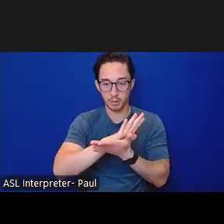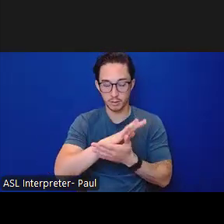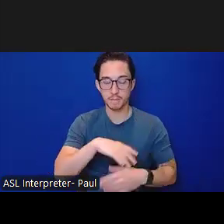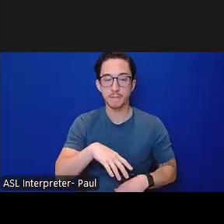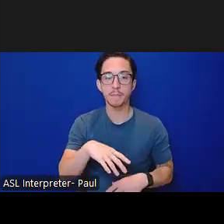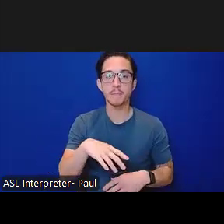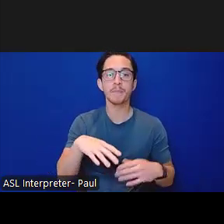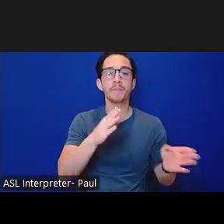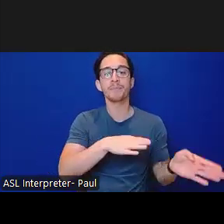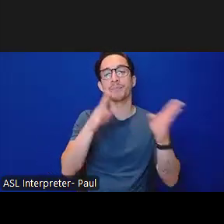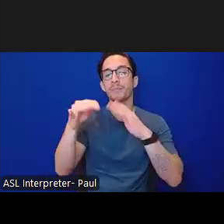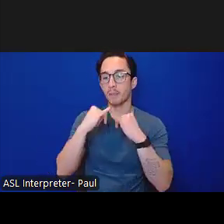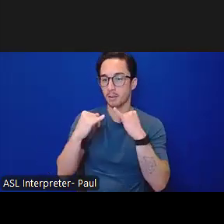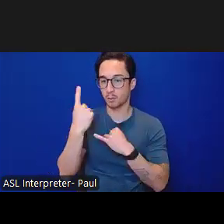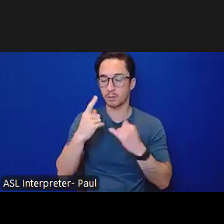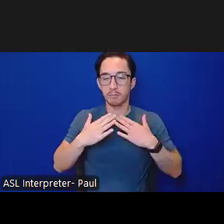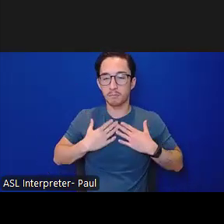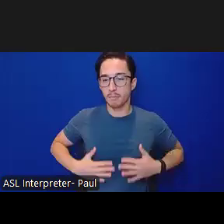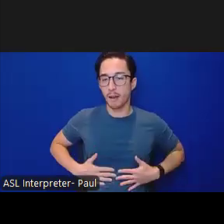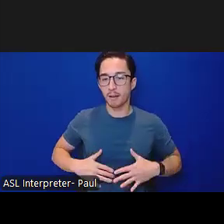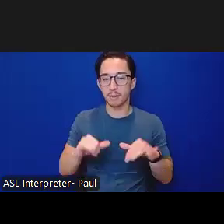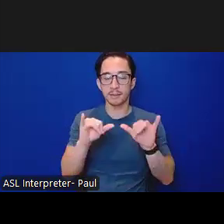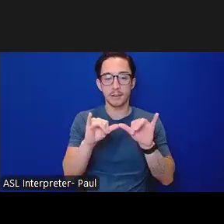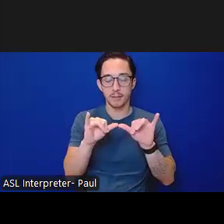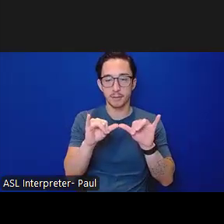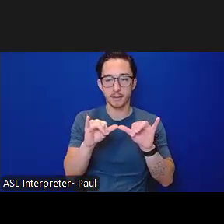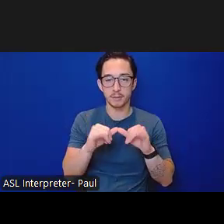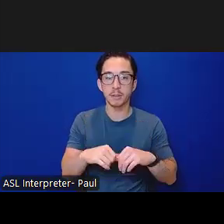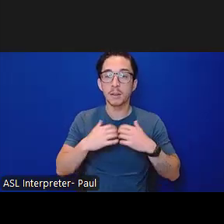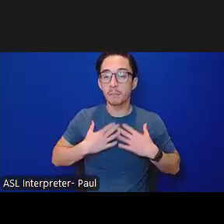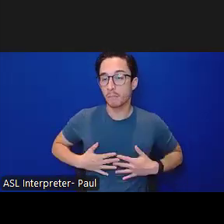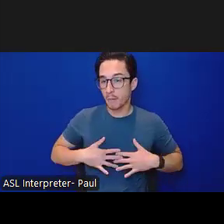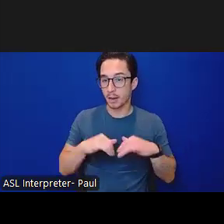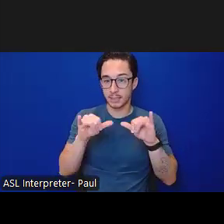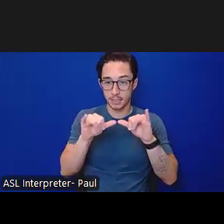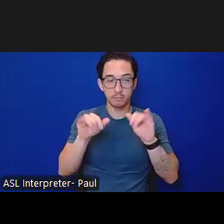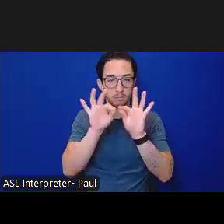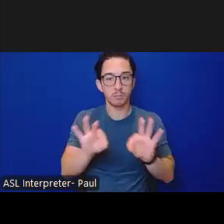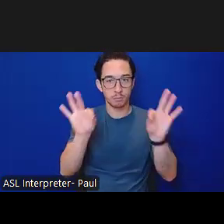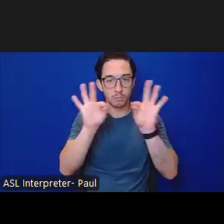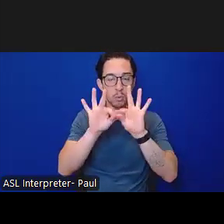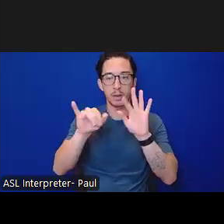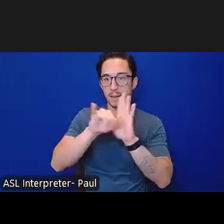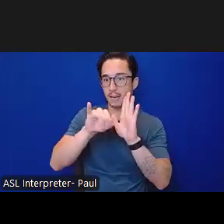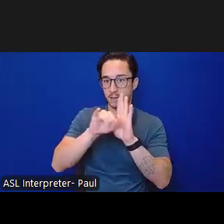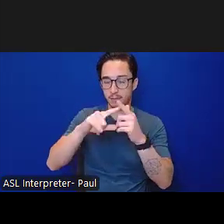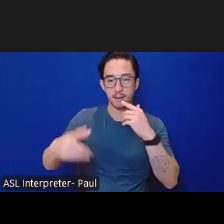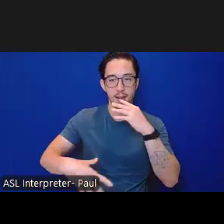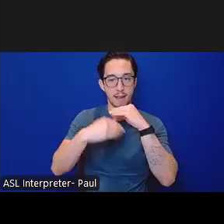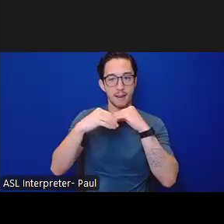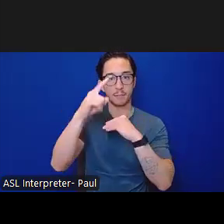And then the last one is body size. Body size is an important identity to add because